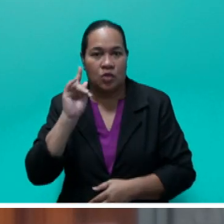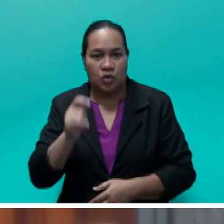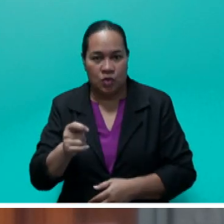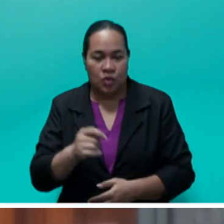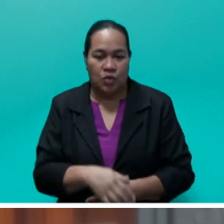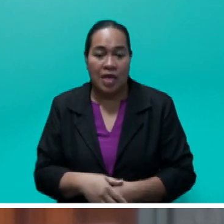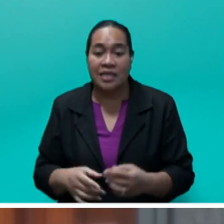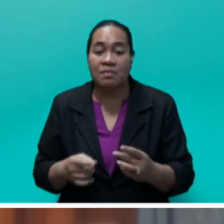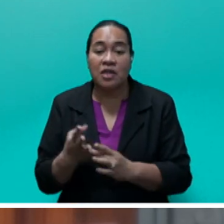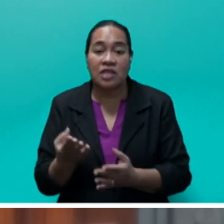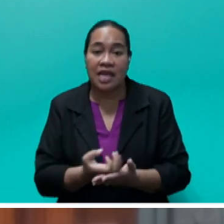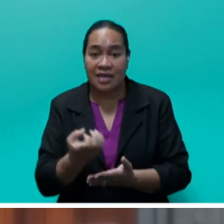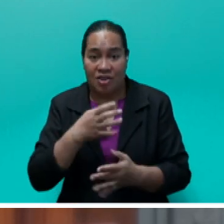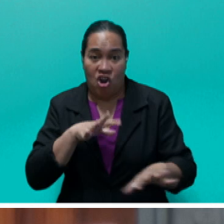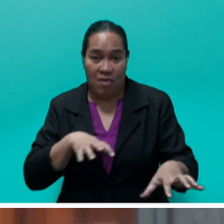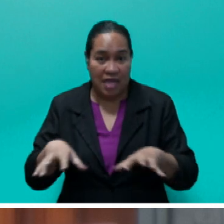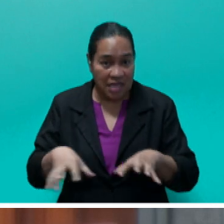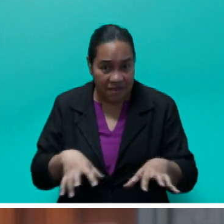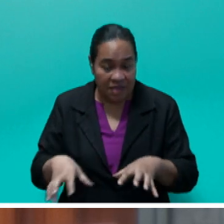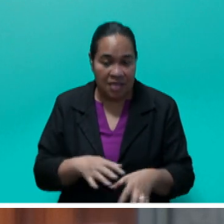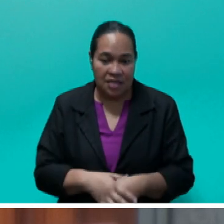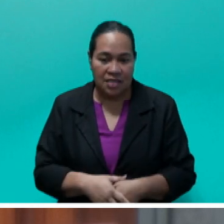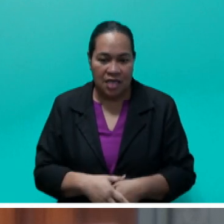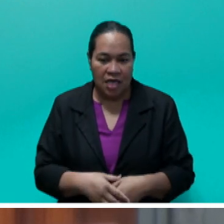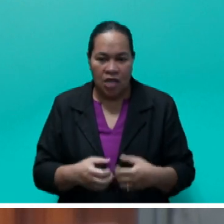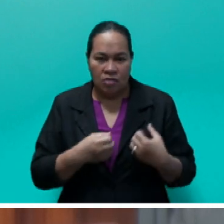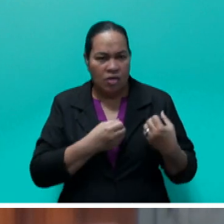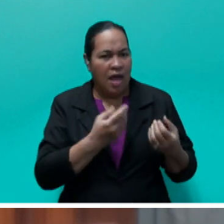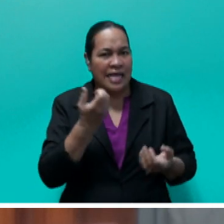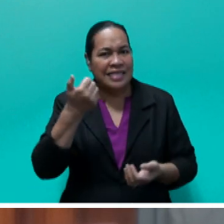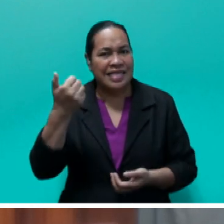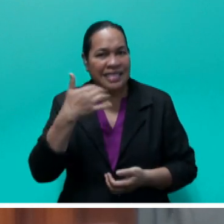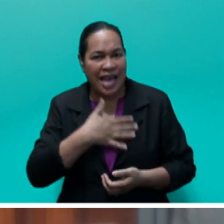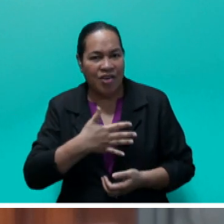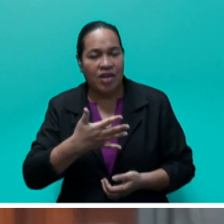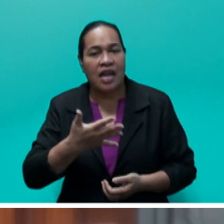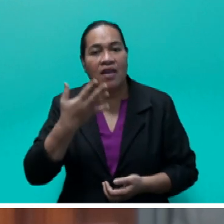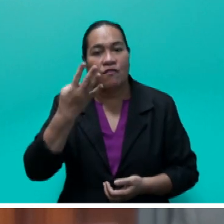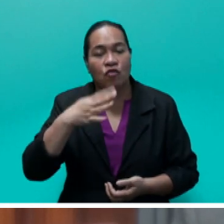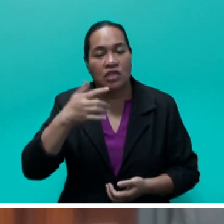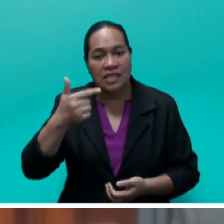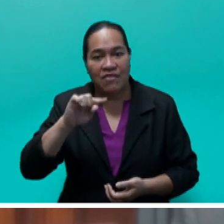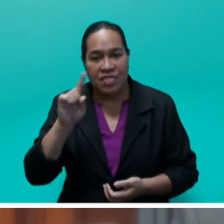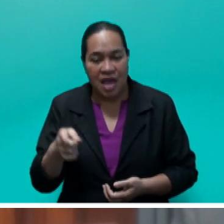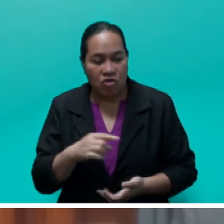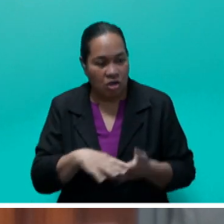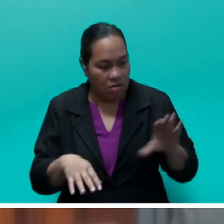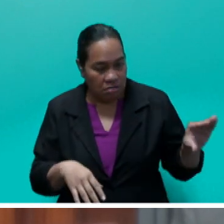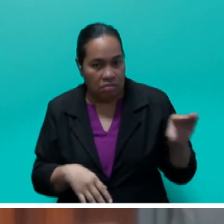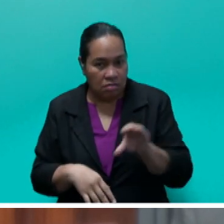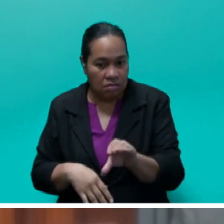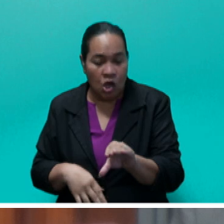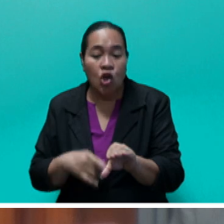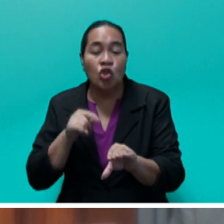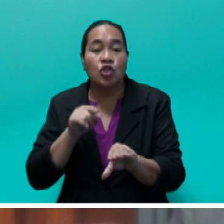Firstly, through economic activities. The release of $647,000 to the tropic wood industries